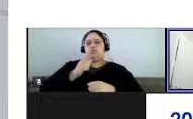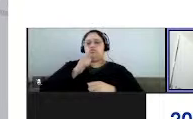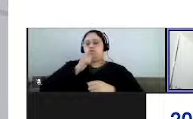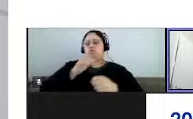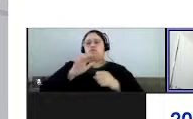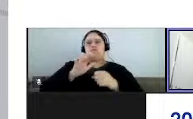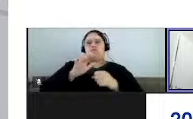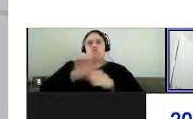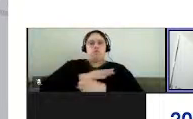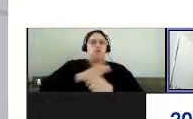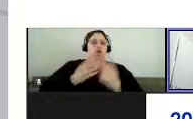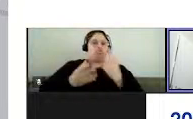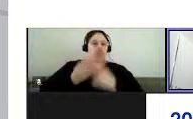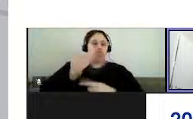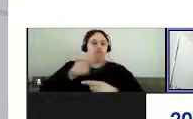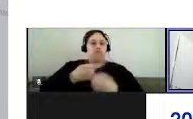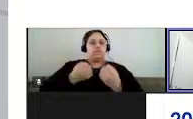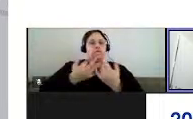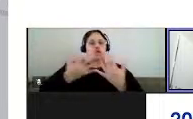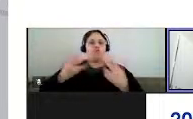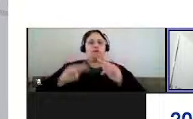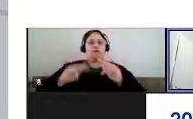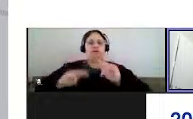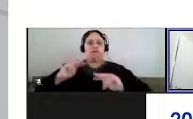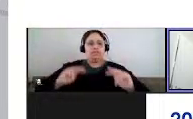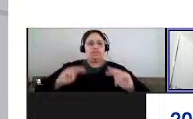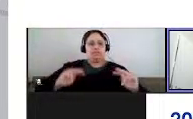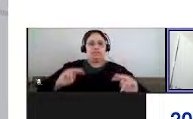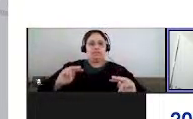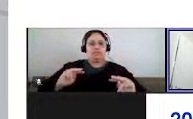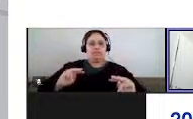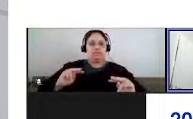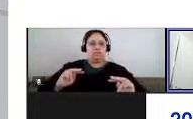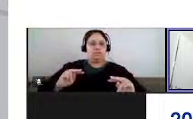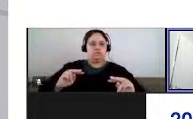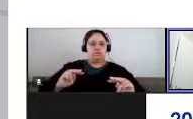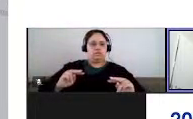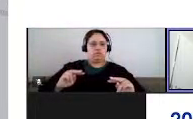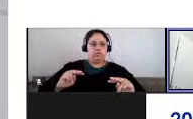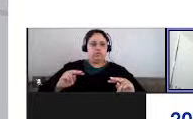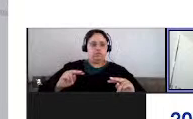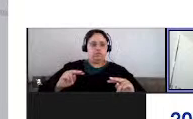fully achieved, is a number of assessment on the service delivery agreement,